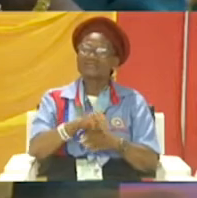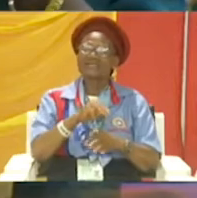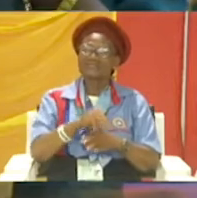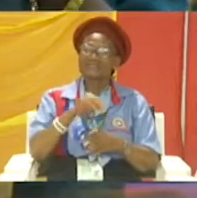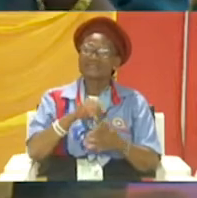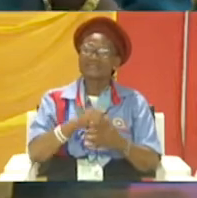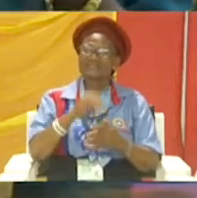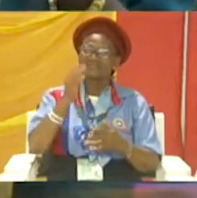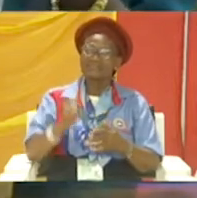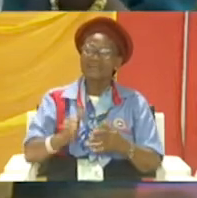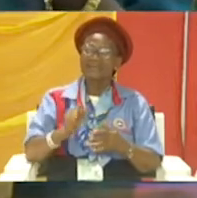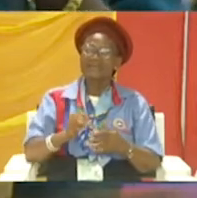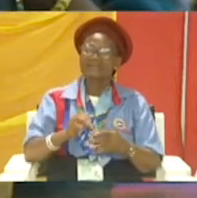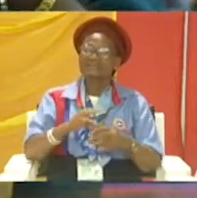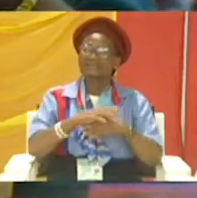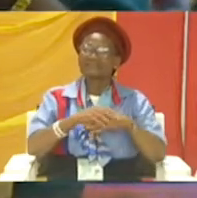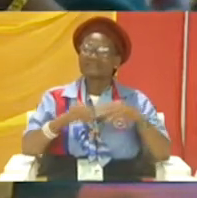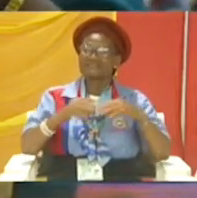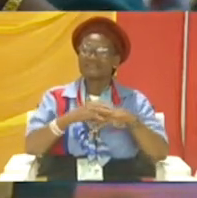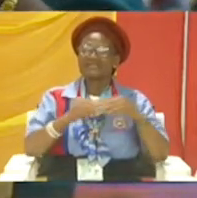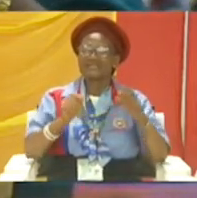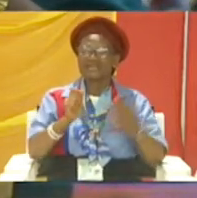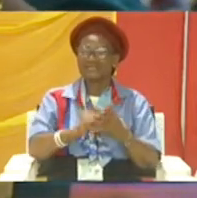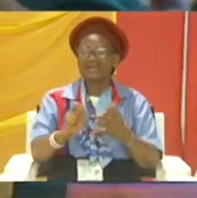right at the back of the check,